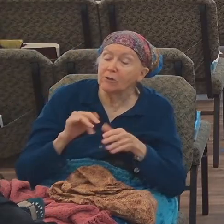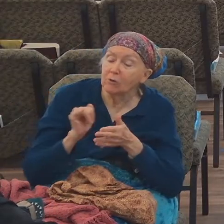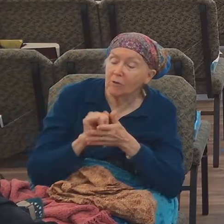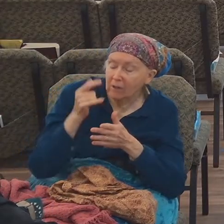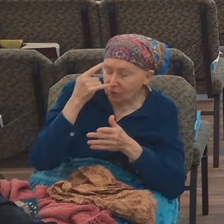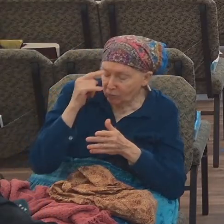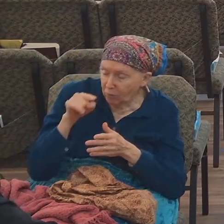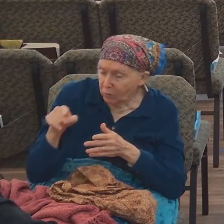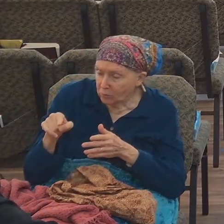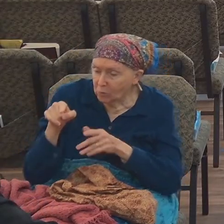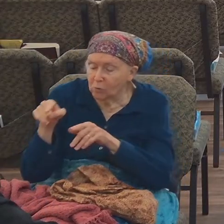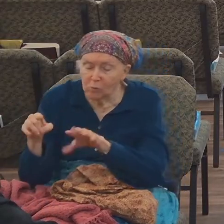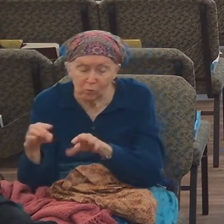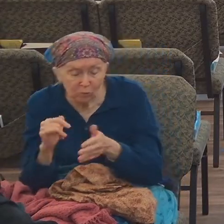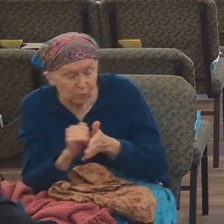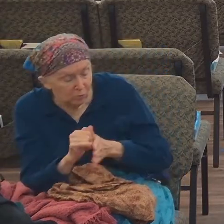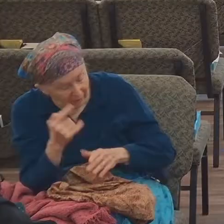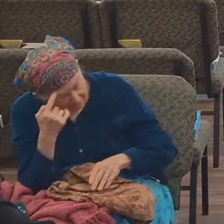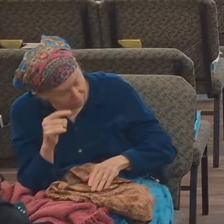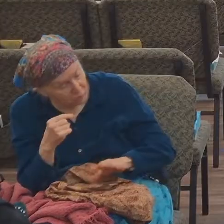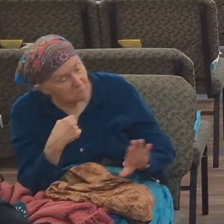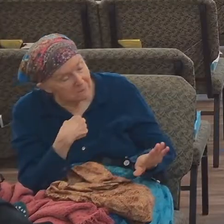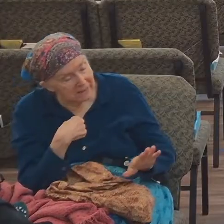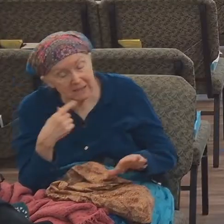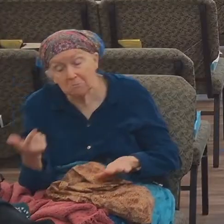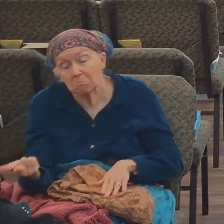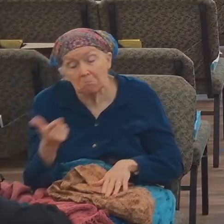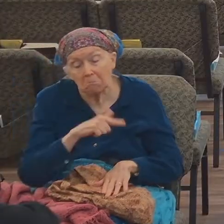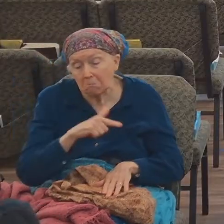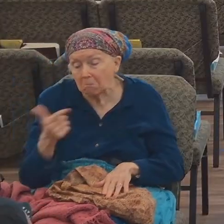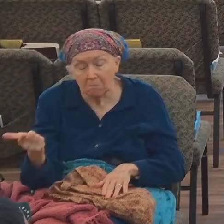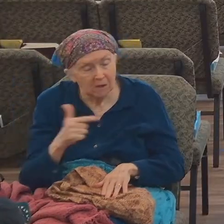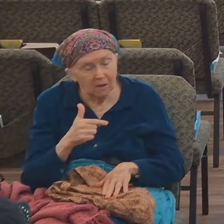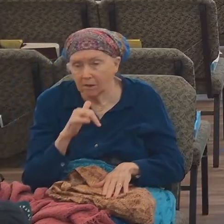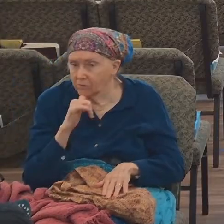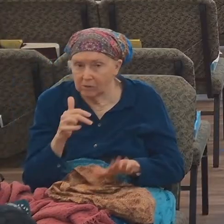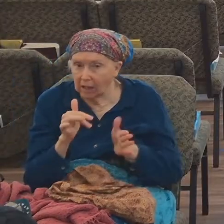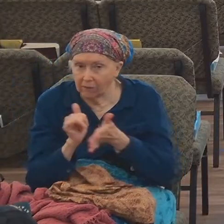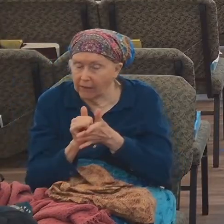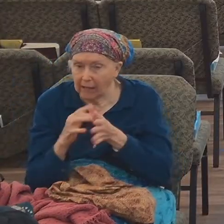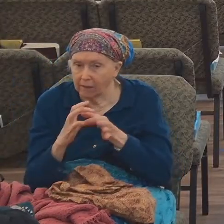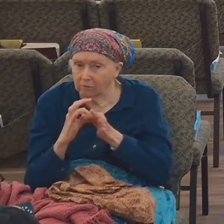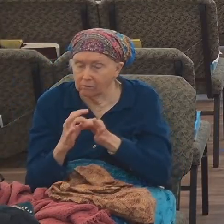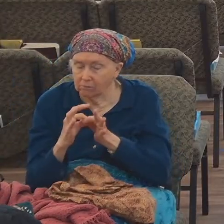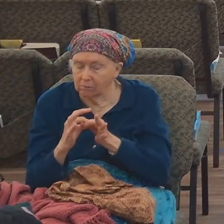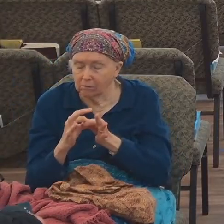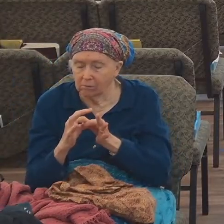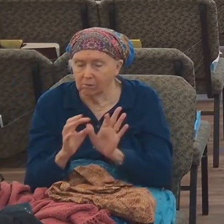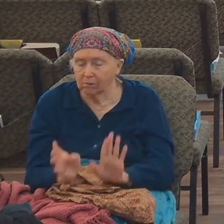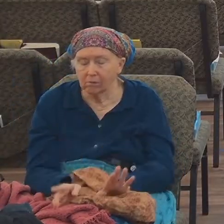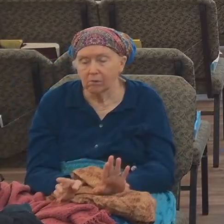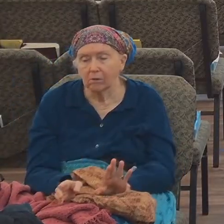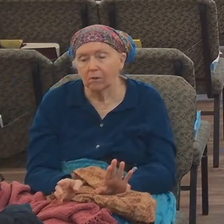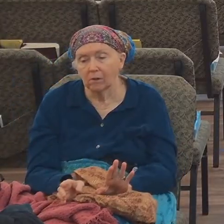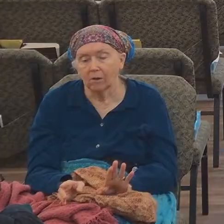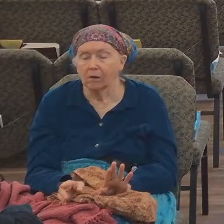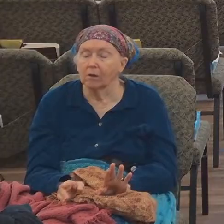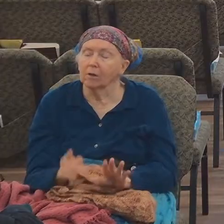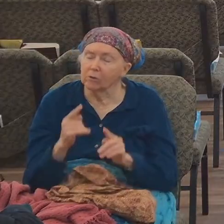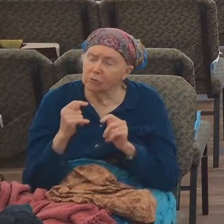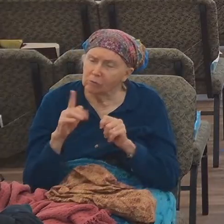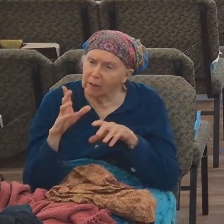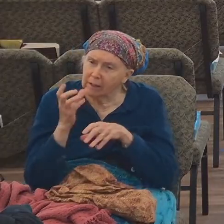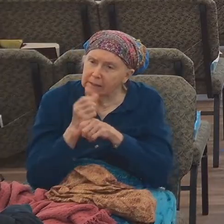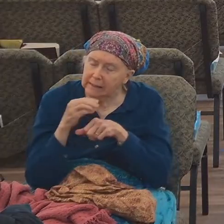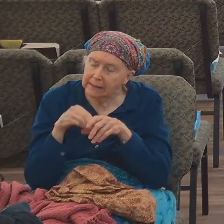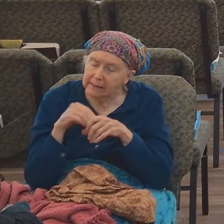Think about it. Their relationship is not transactional, right? He's saying, listen, I want you to just try to get inside their minds and